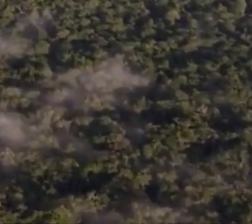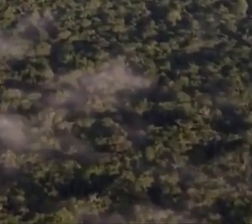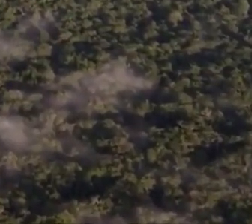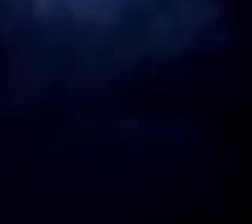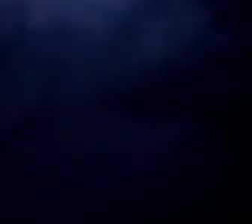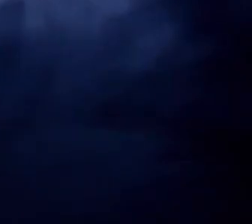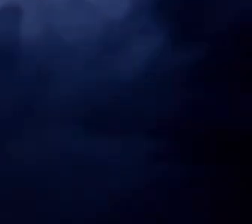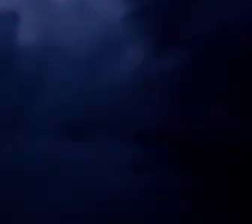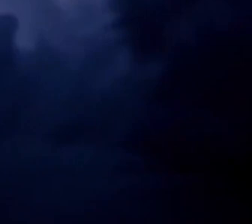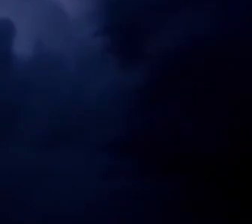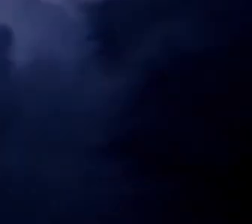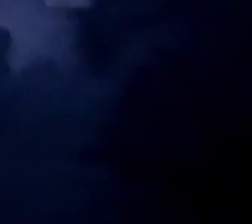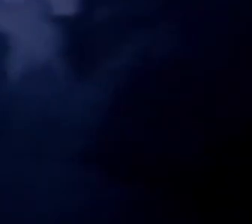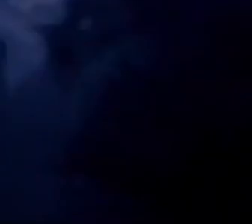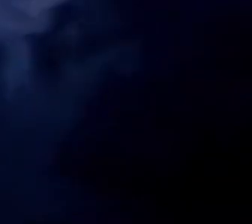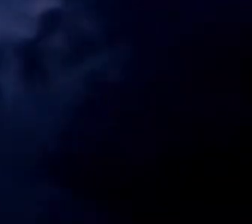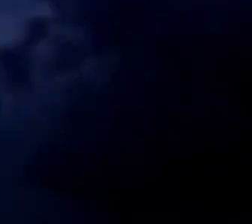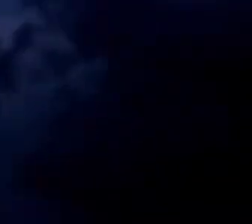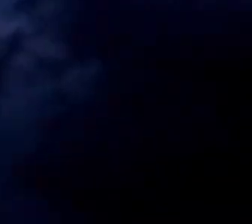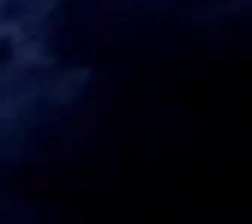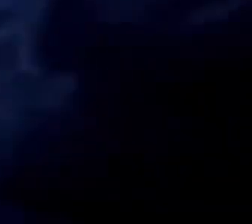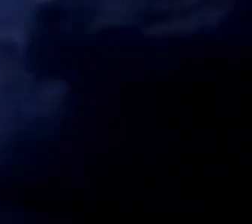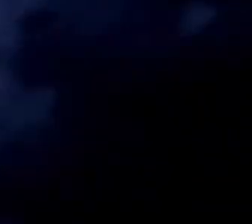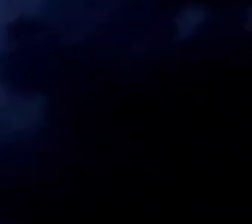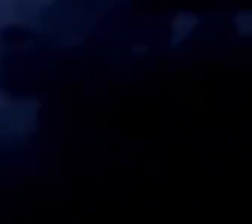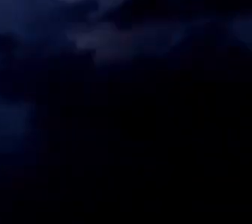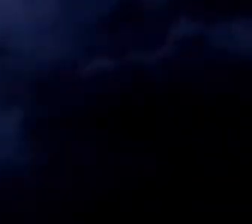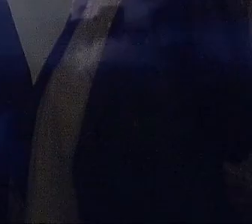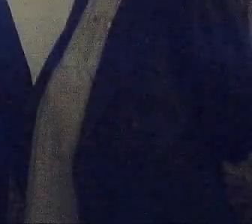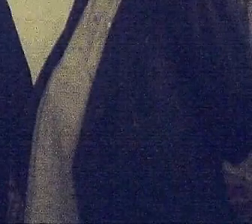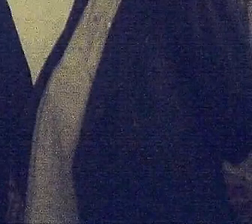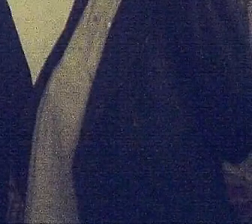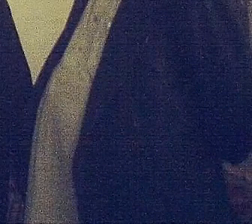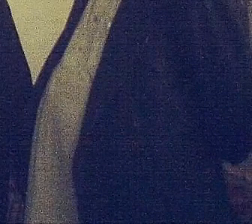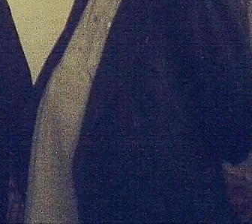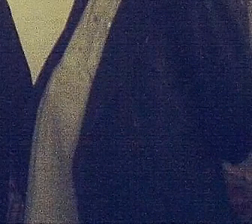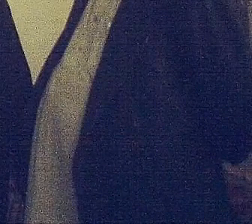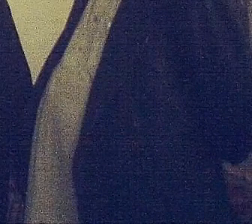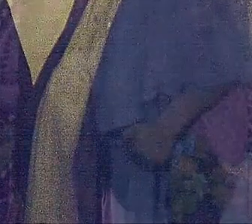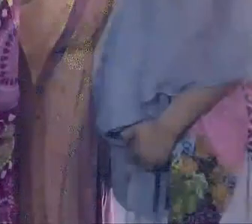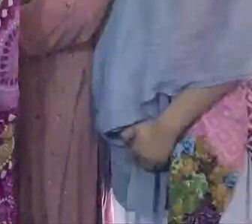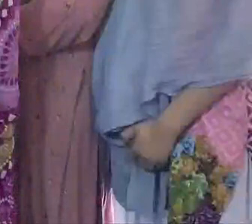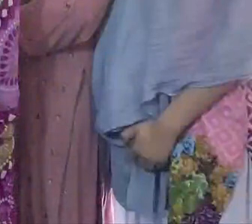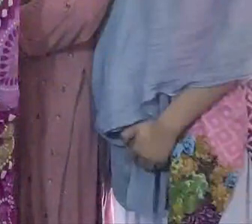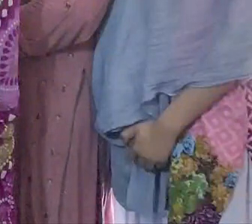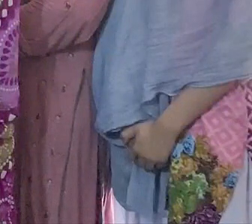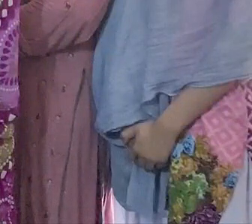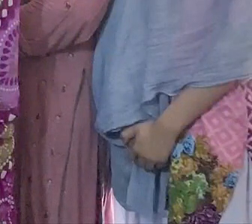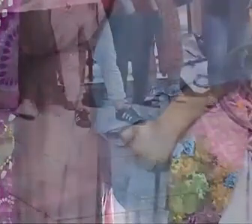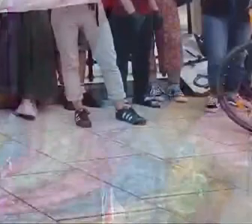other institutions, the Lib Dems work with colleagues on climate change, gender equality internationally,